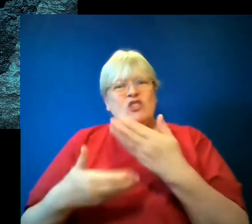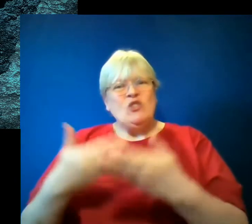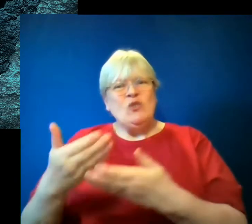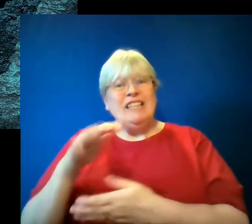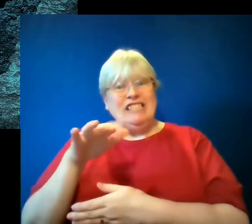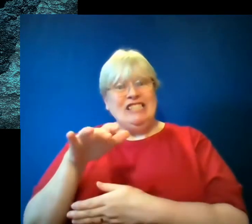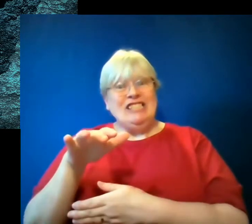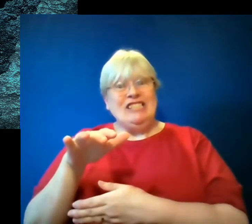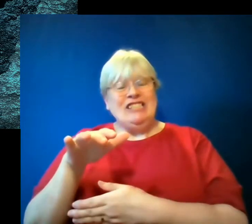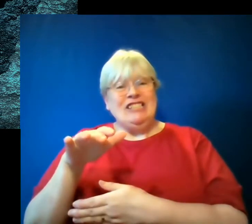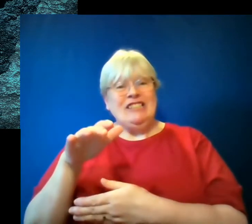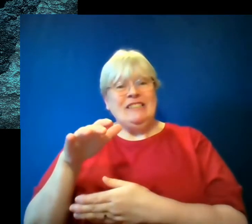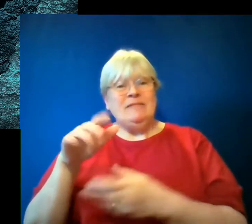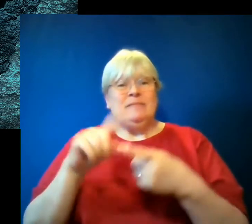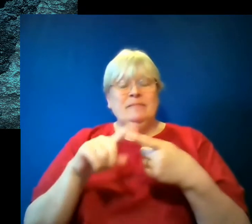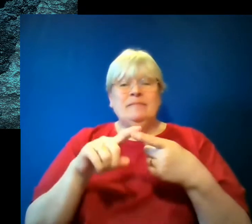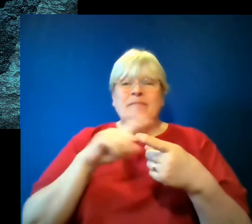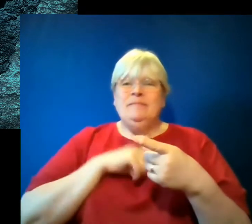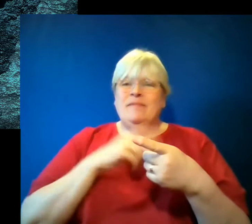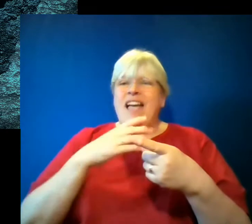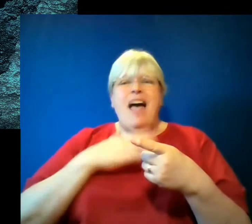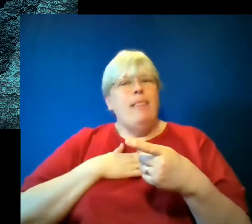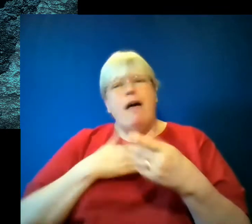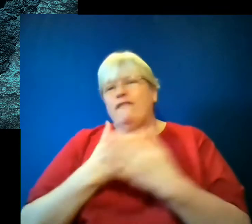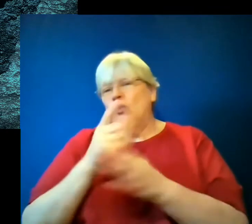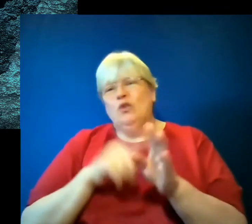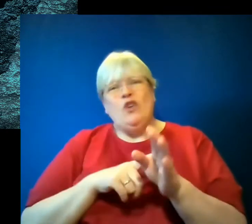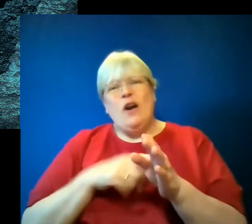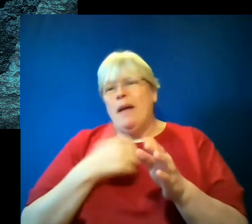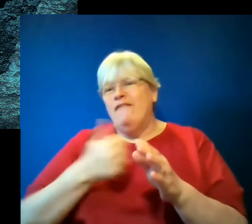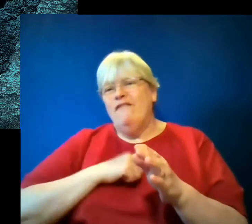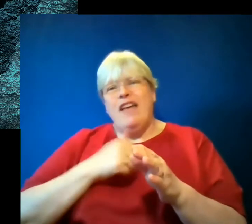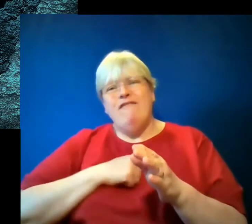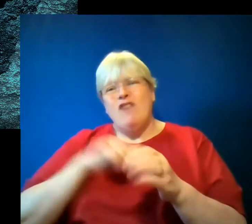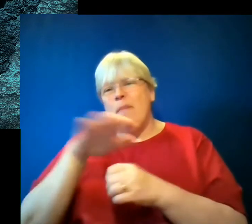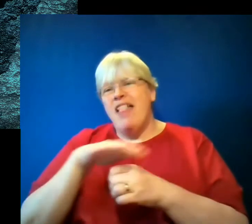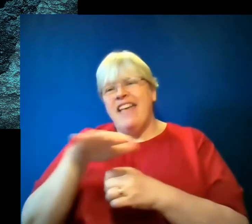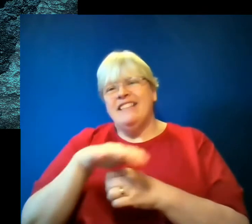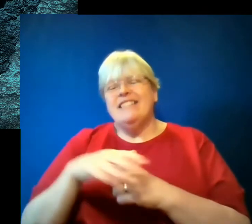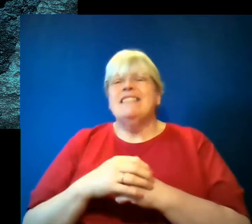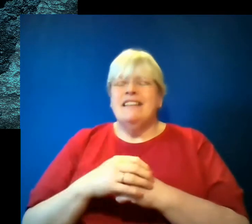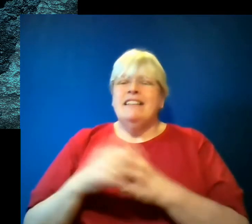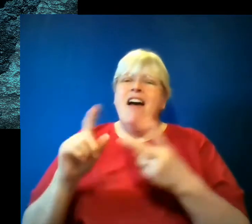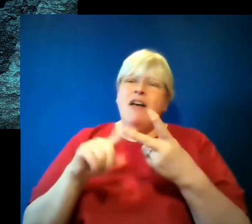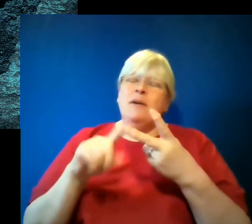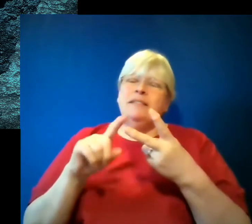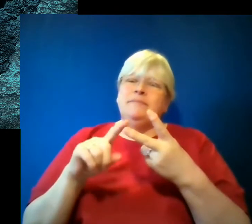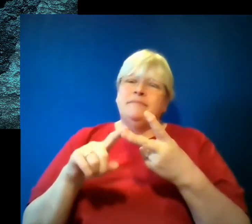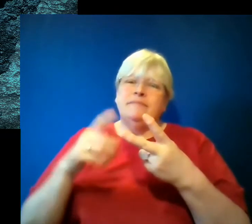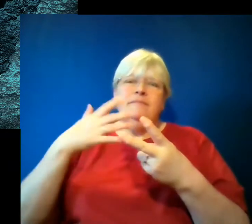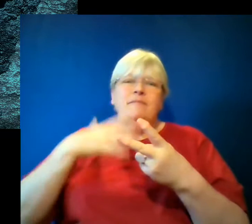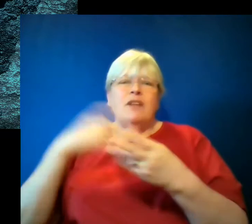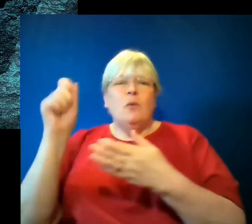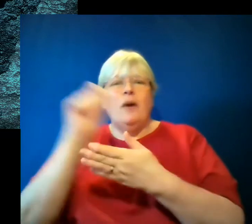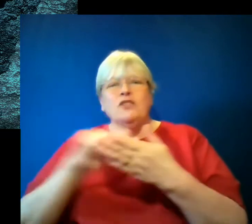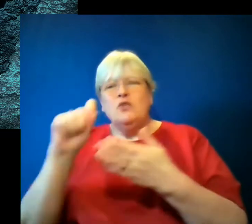was for two reasons. One of them is that I just love New York City. It's one of my favorite places to be. Mm-hmm. And the other one was I wanted to write a